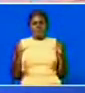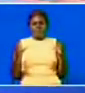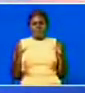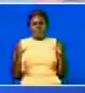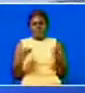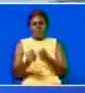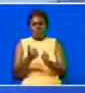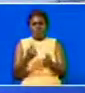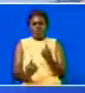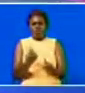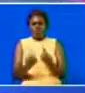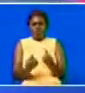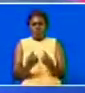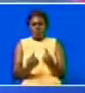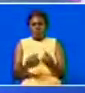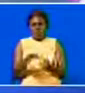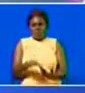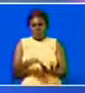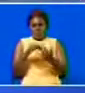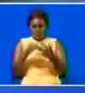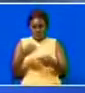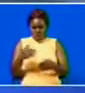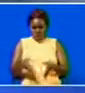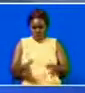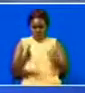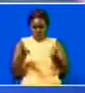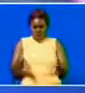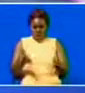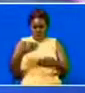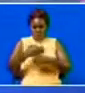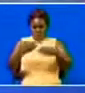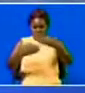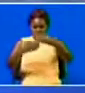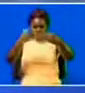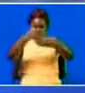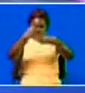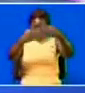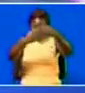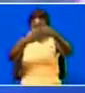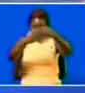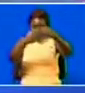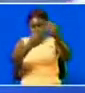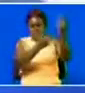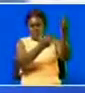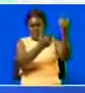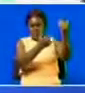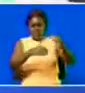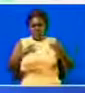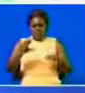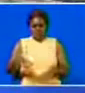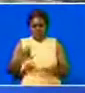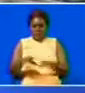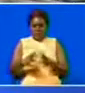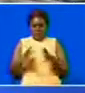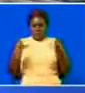think competition itakuwa very high. Especially now that the road is being constructed, we expect this market to really